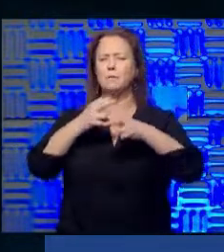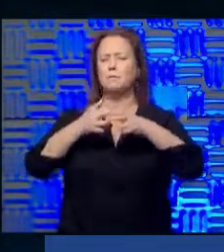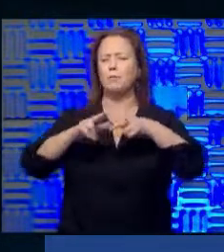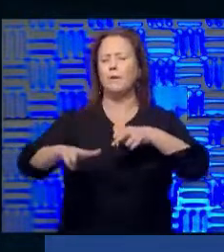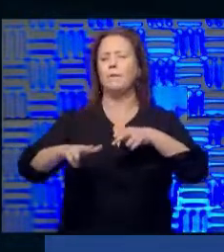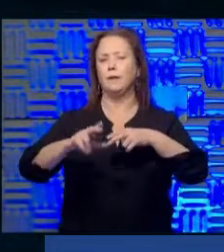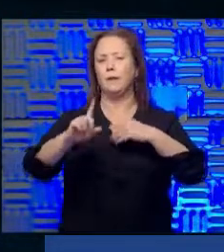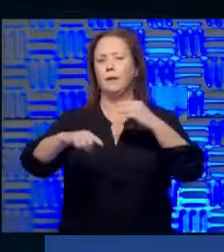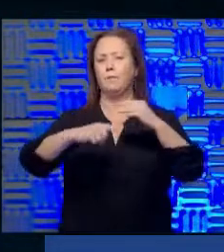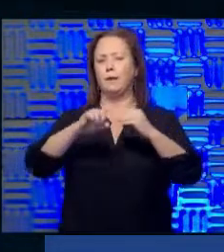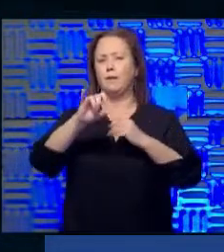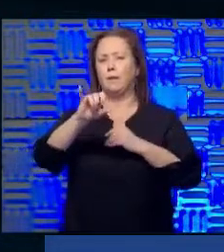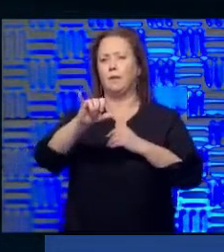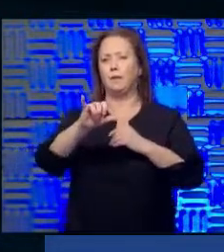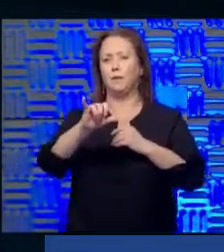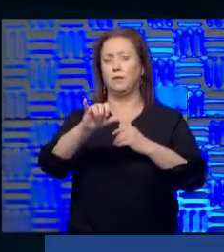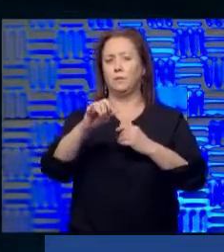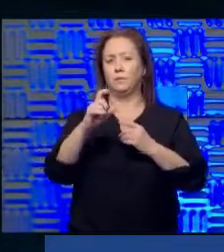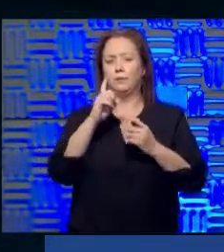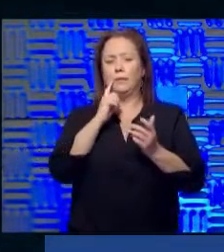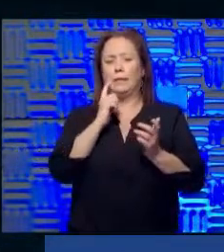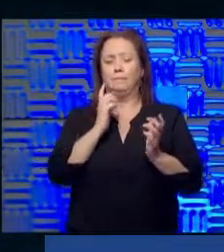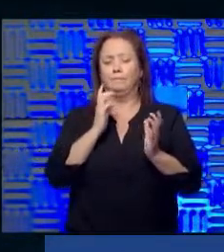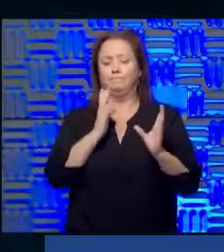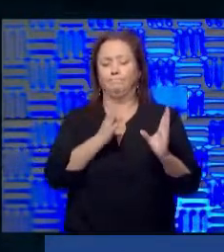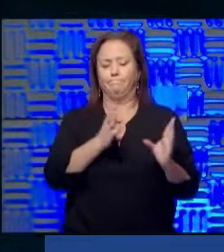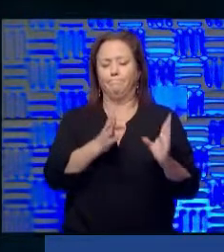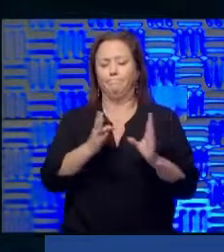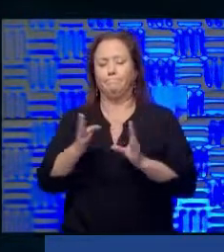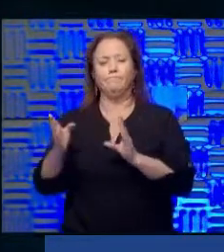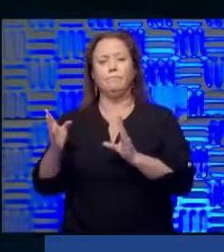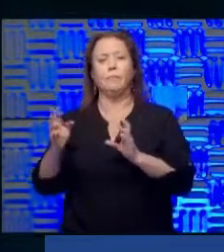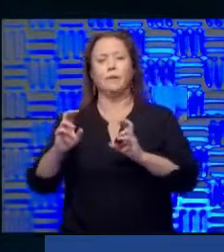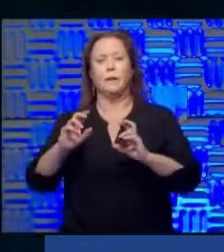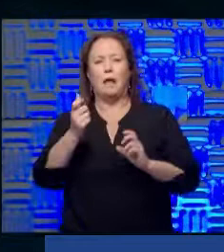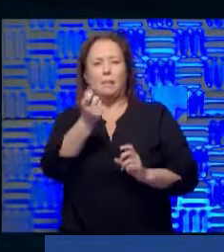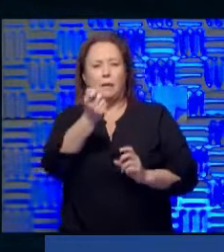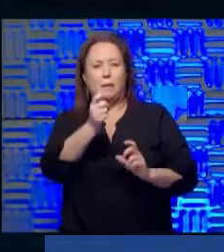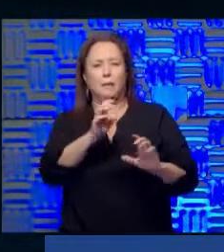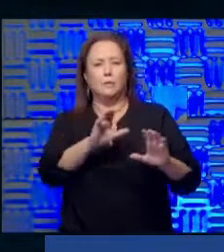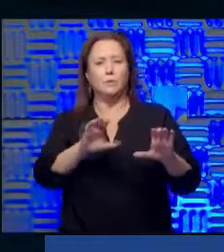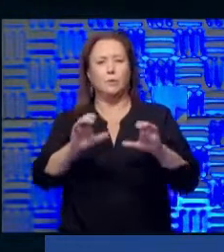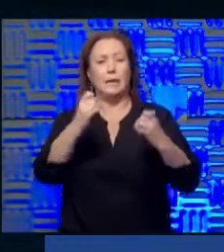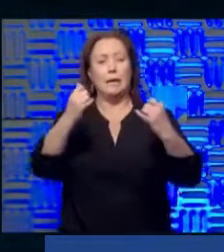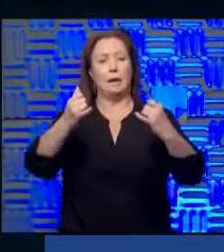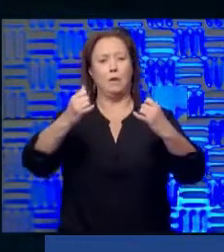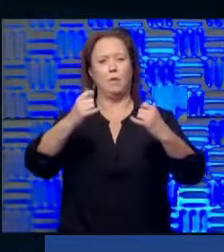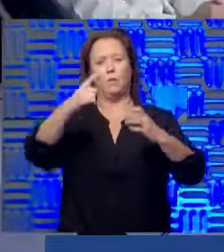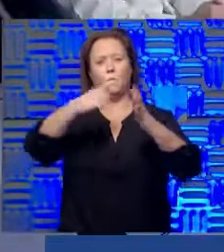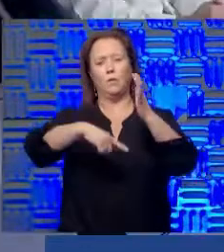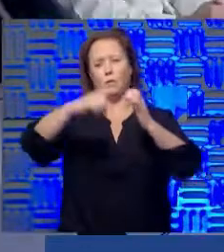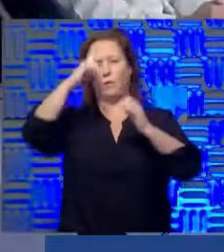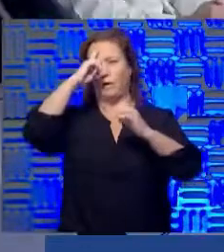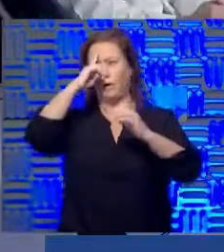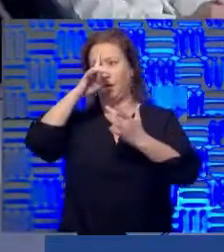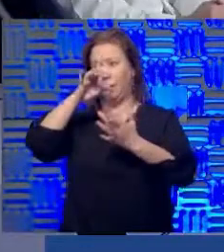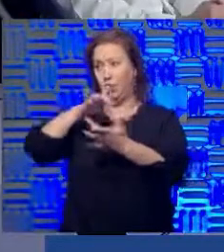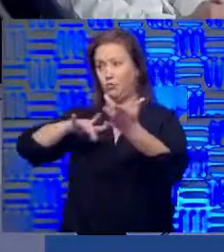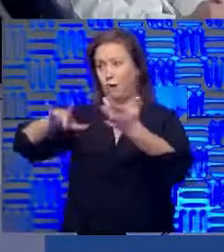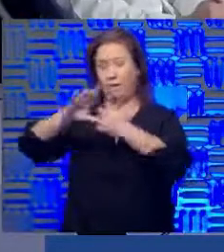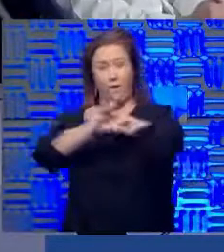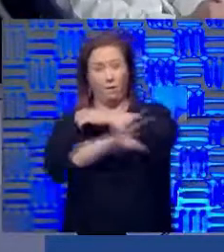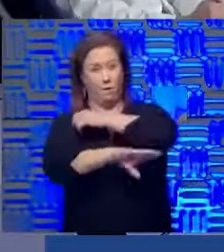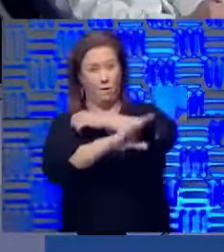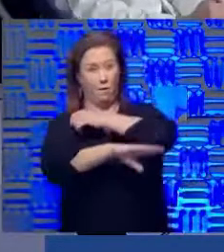just doing things incrementally already. But what do you think about that? For traveling next fall,